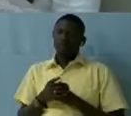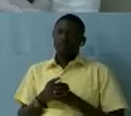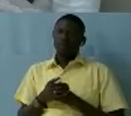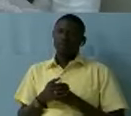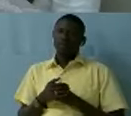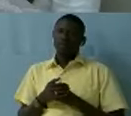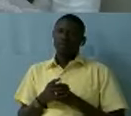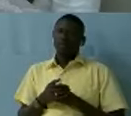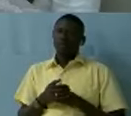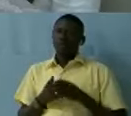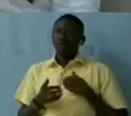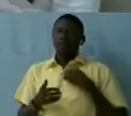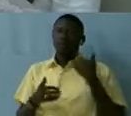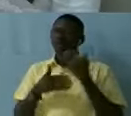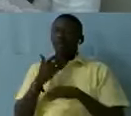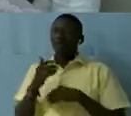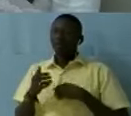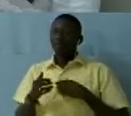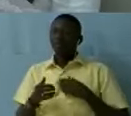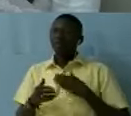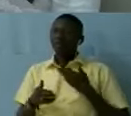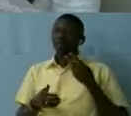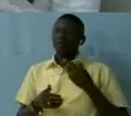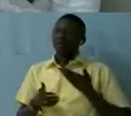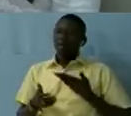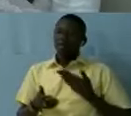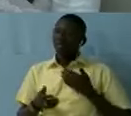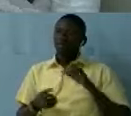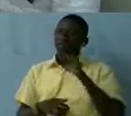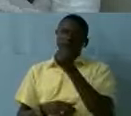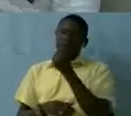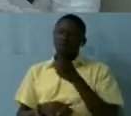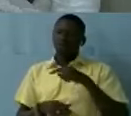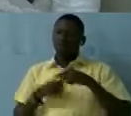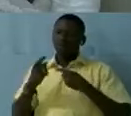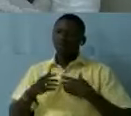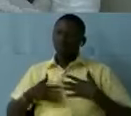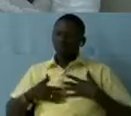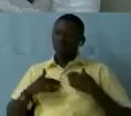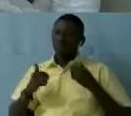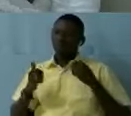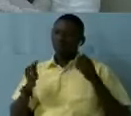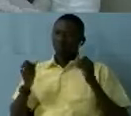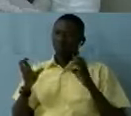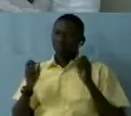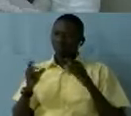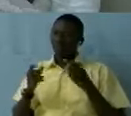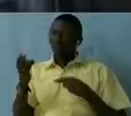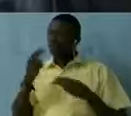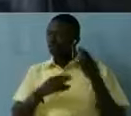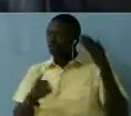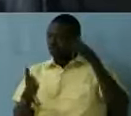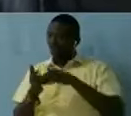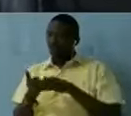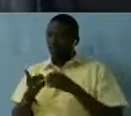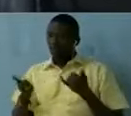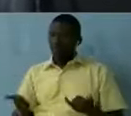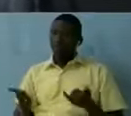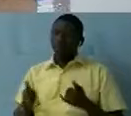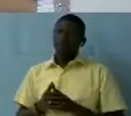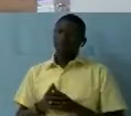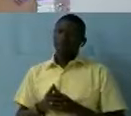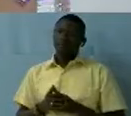treatment again, I did not experience any complications in terms of sickness again. Up till this day. Thank